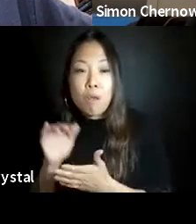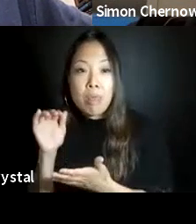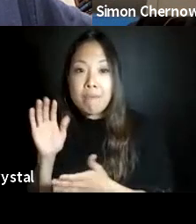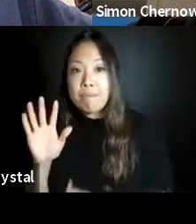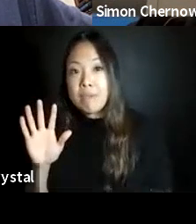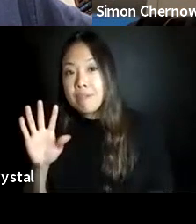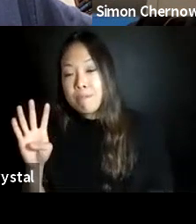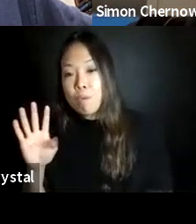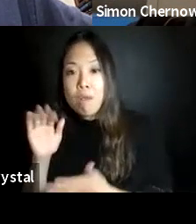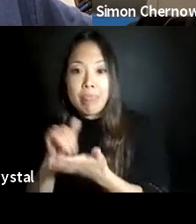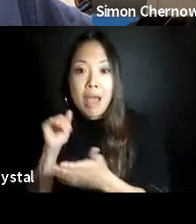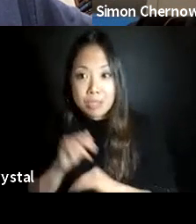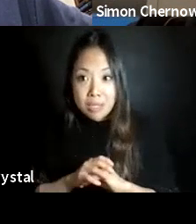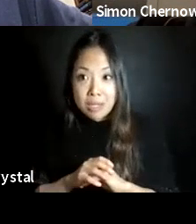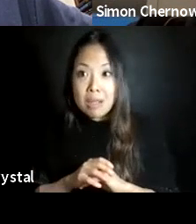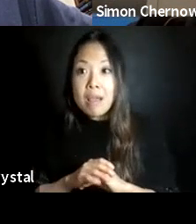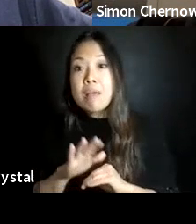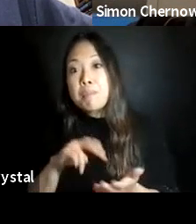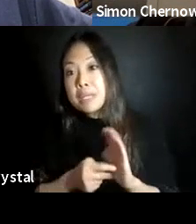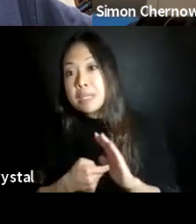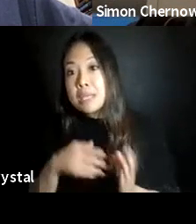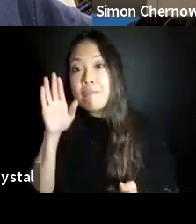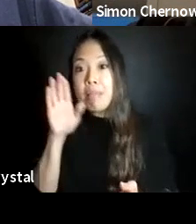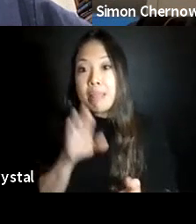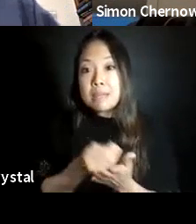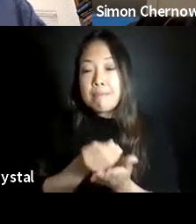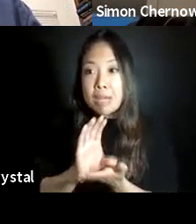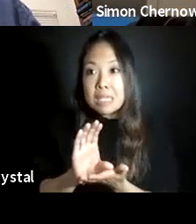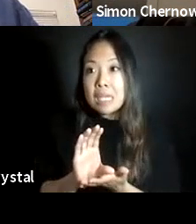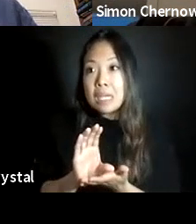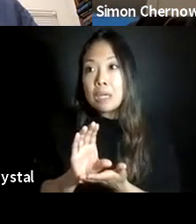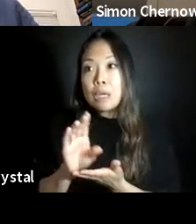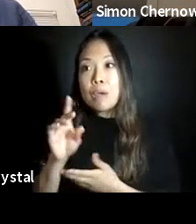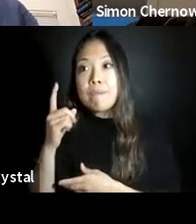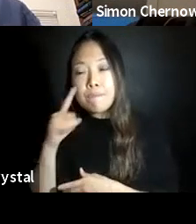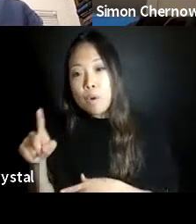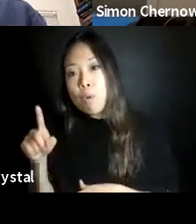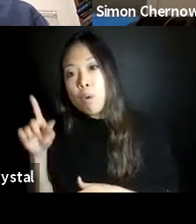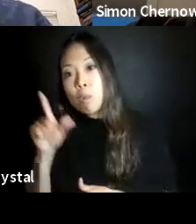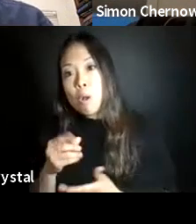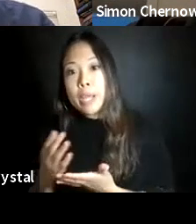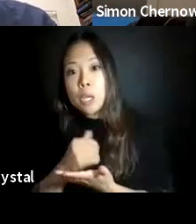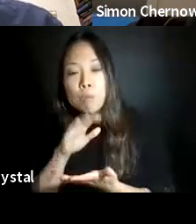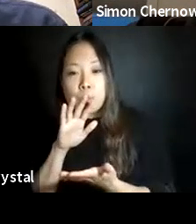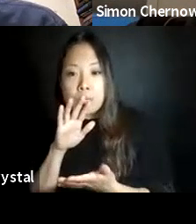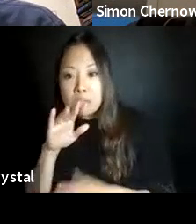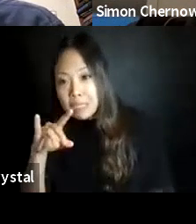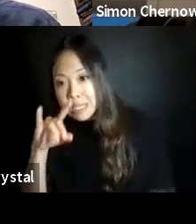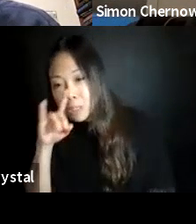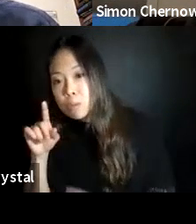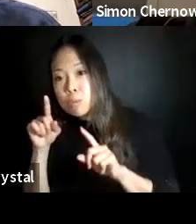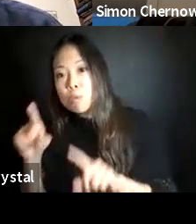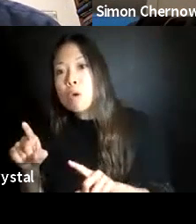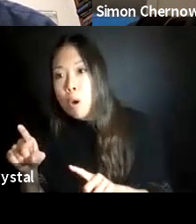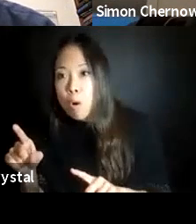find the funding to support low-income kids to attend exam prep classes to put them on equal footing. But for the family about